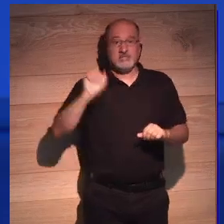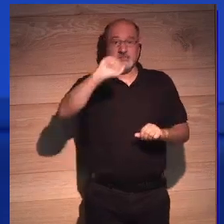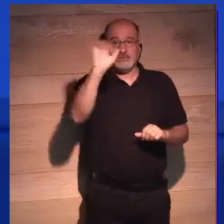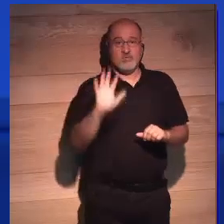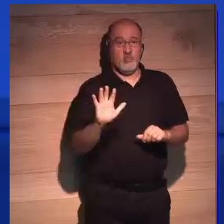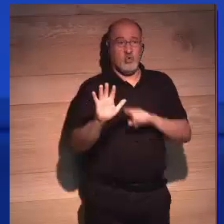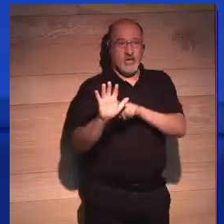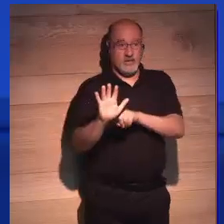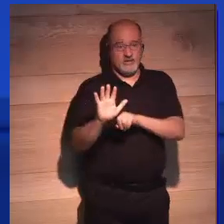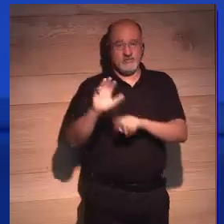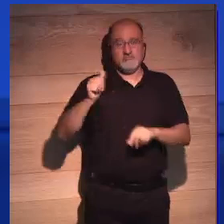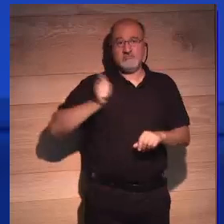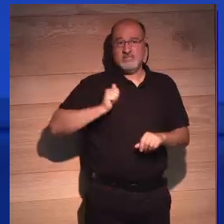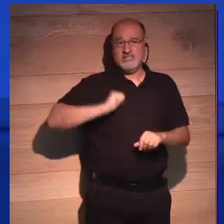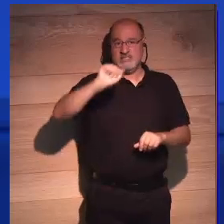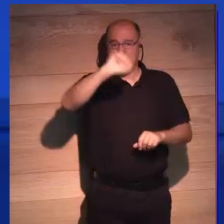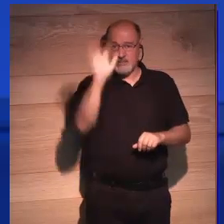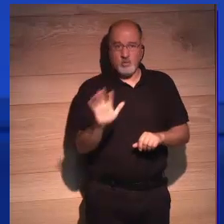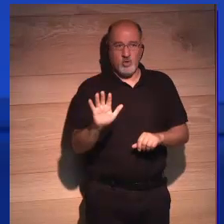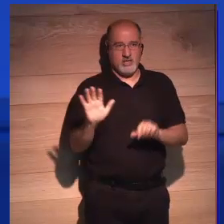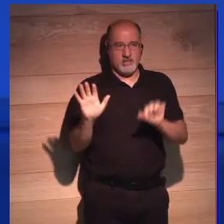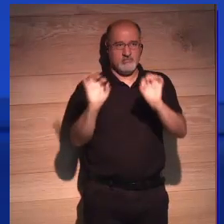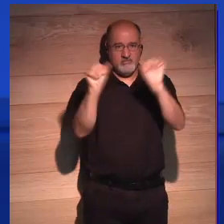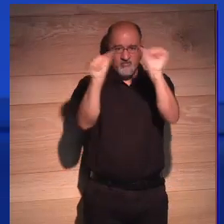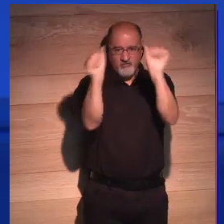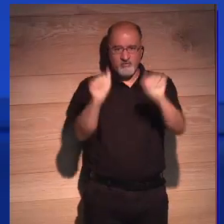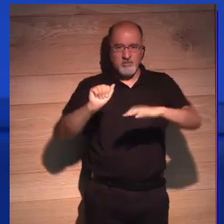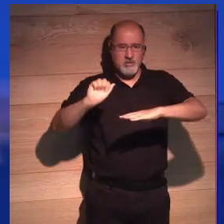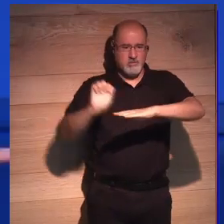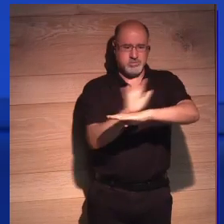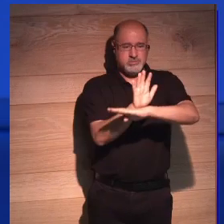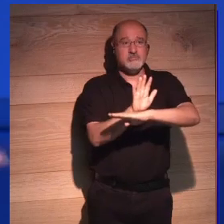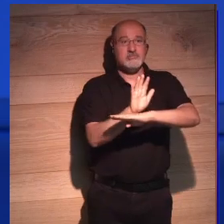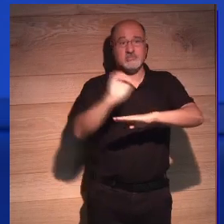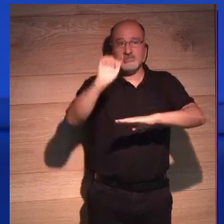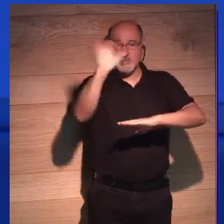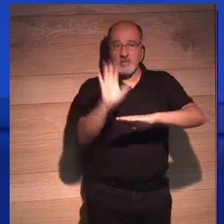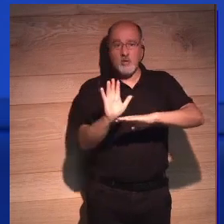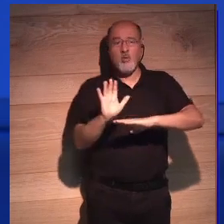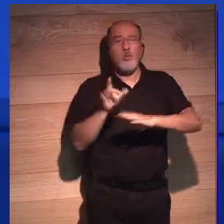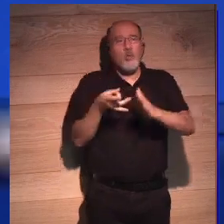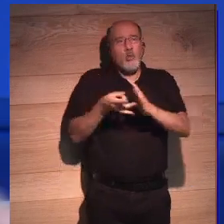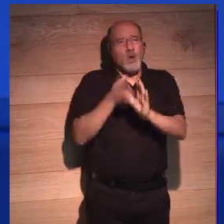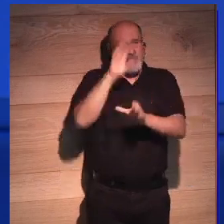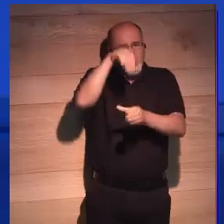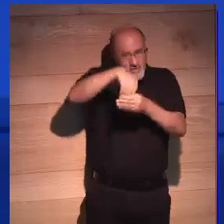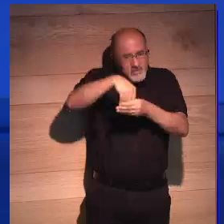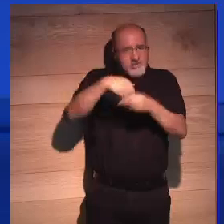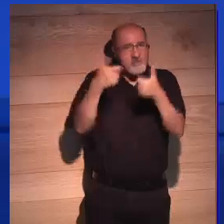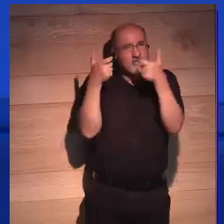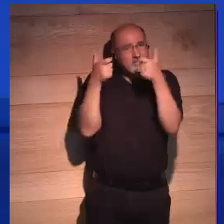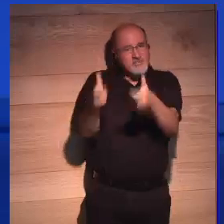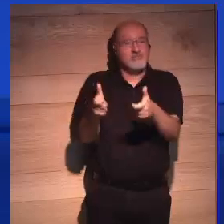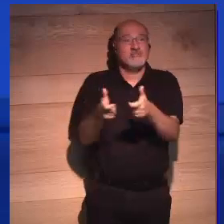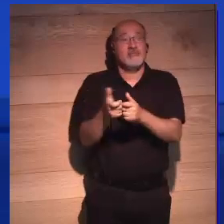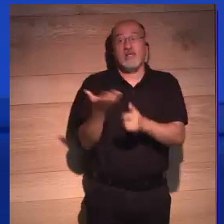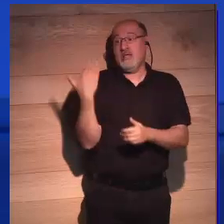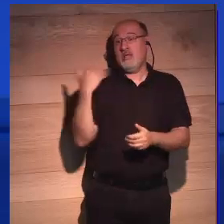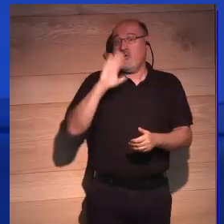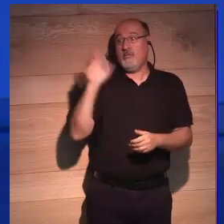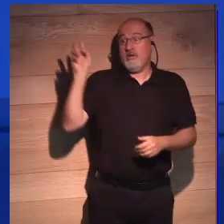and this is another quality of immersive media. And I talked about this actually when I came last time, so I will just